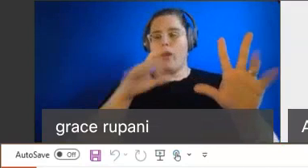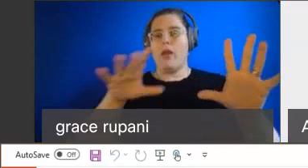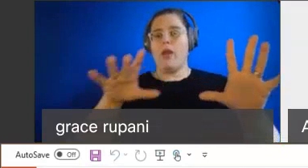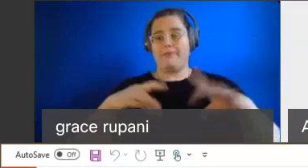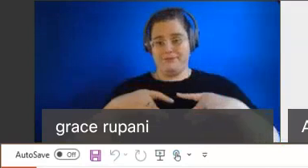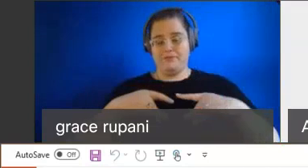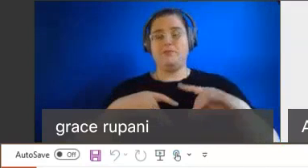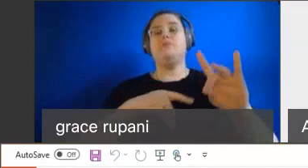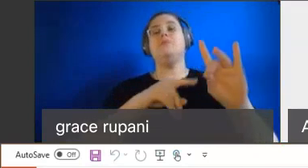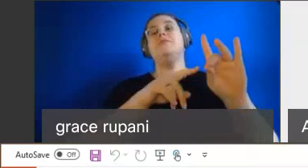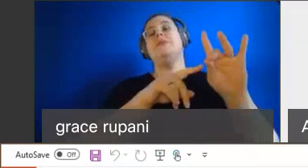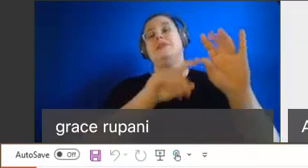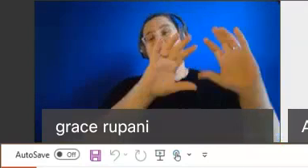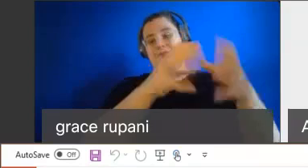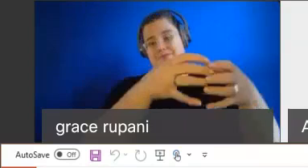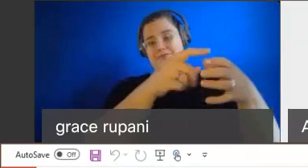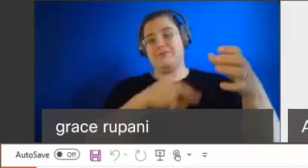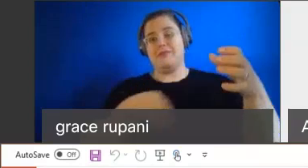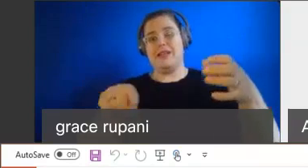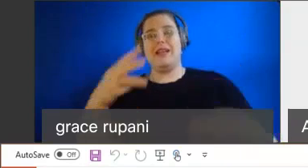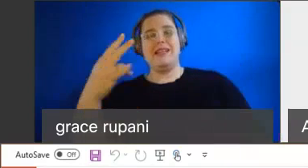died, which works out to a